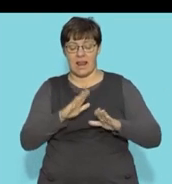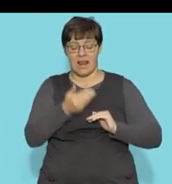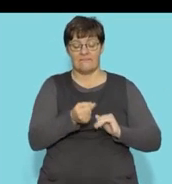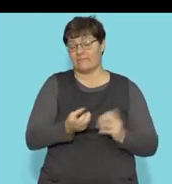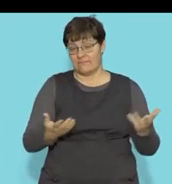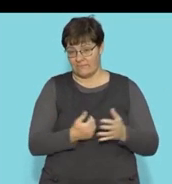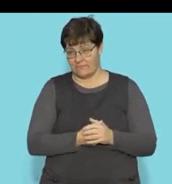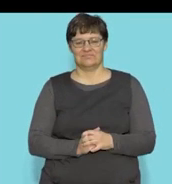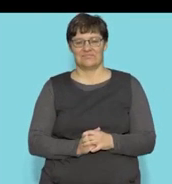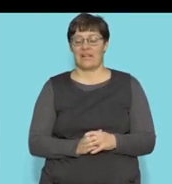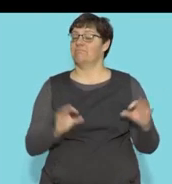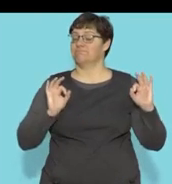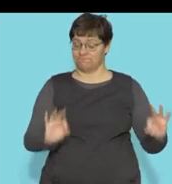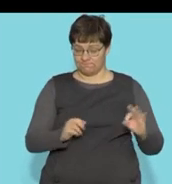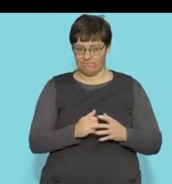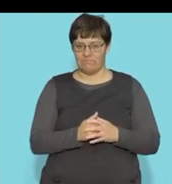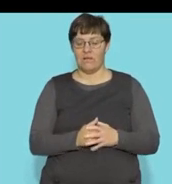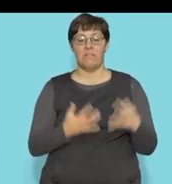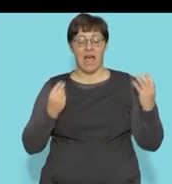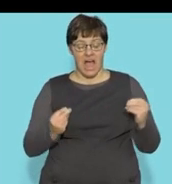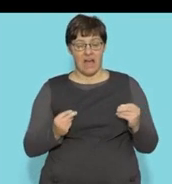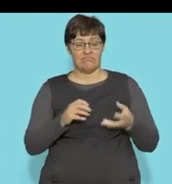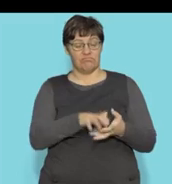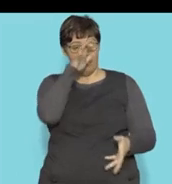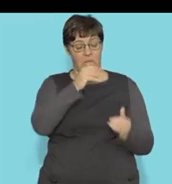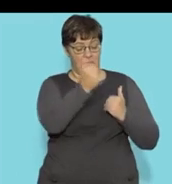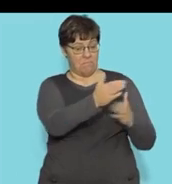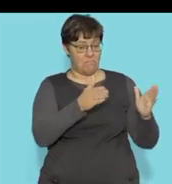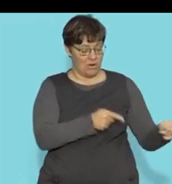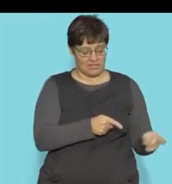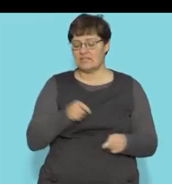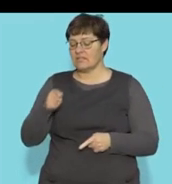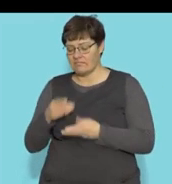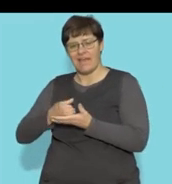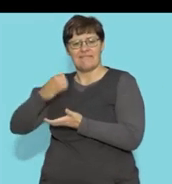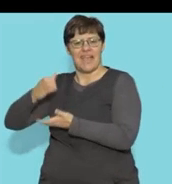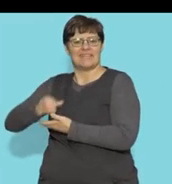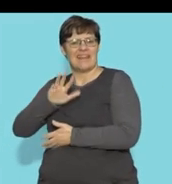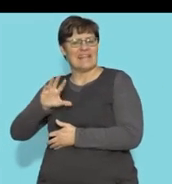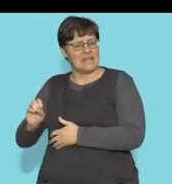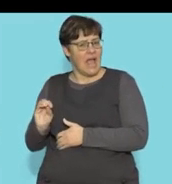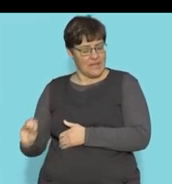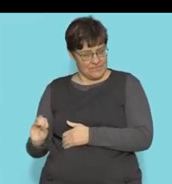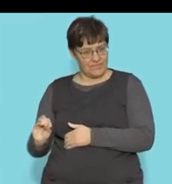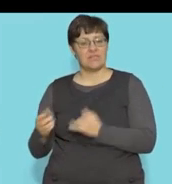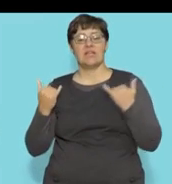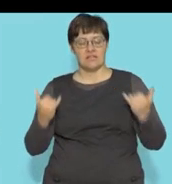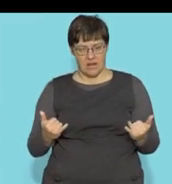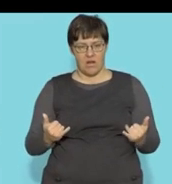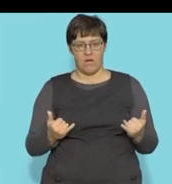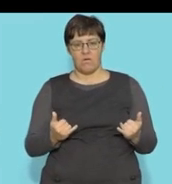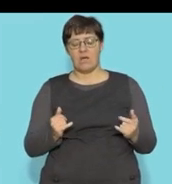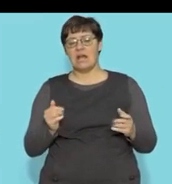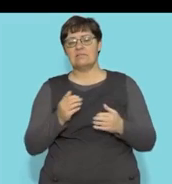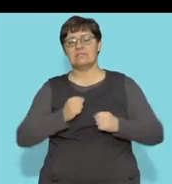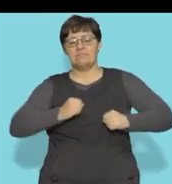work out the empty space. Great, guys. So now that I have the volume of my box and the volume of the 90 cans, I can work out the volume